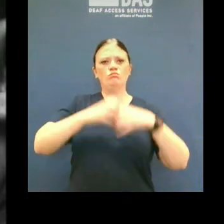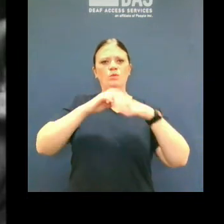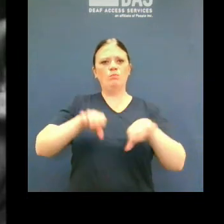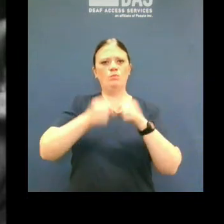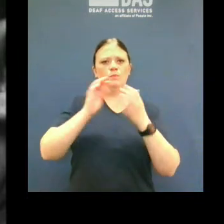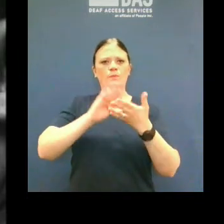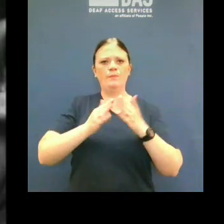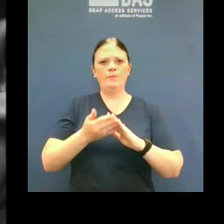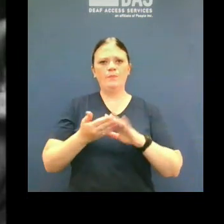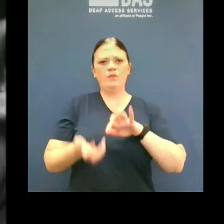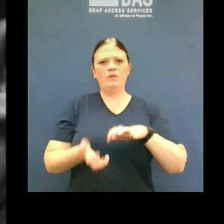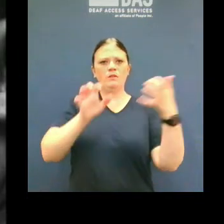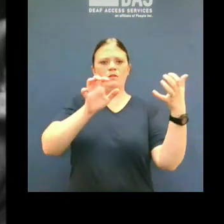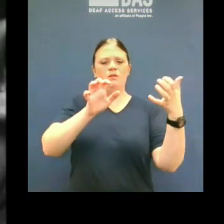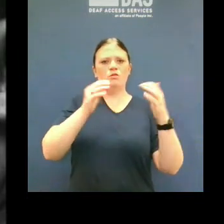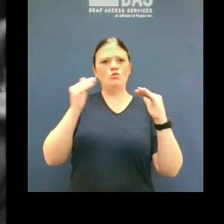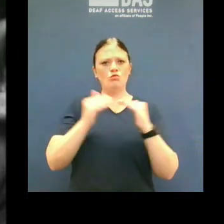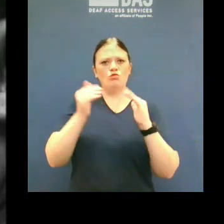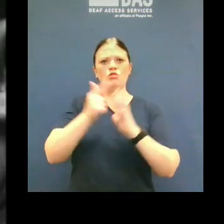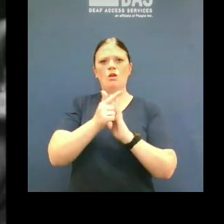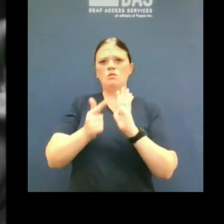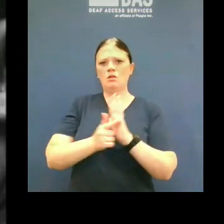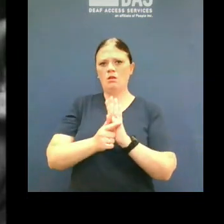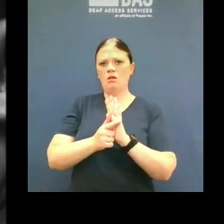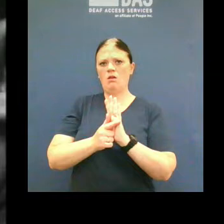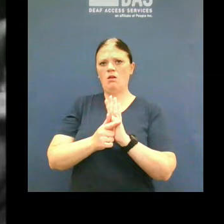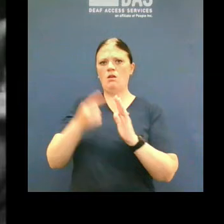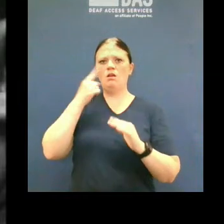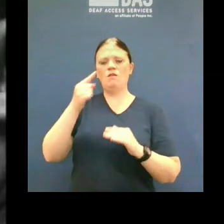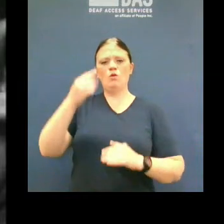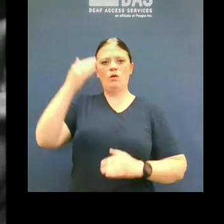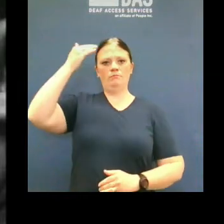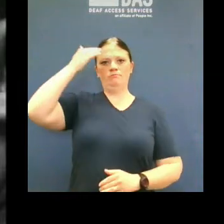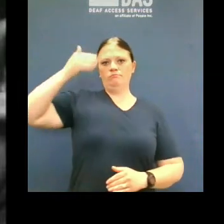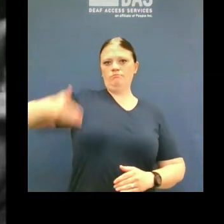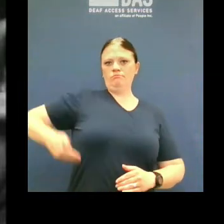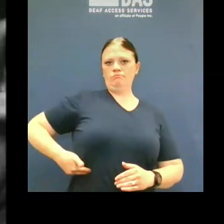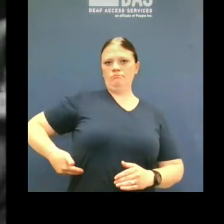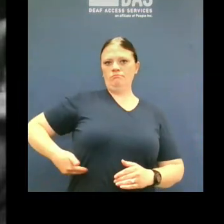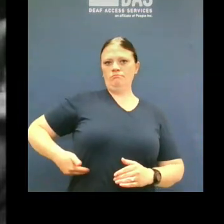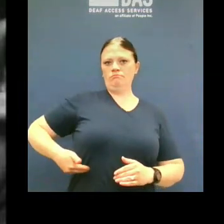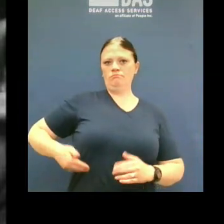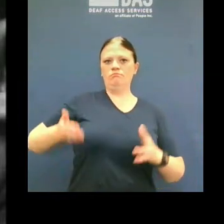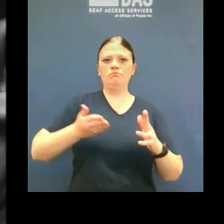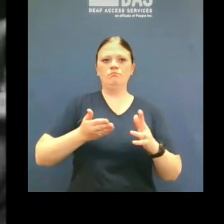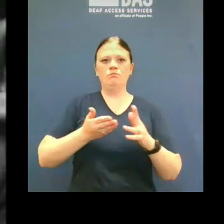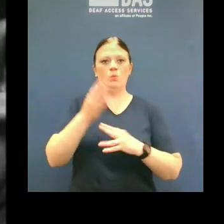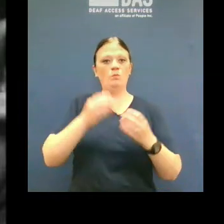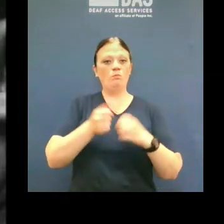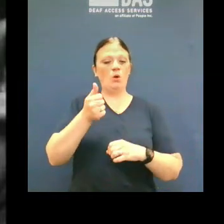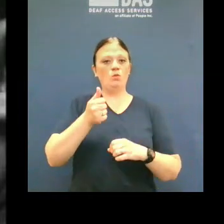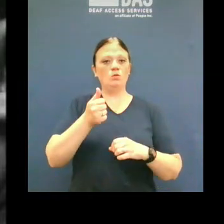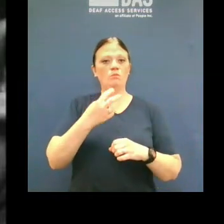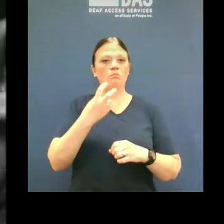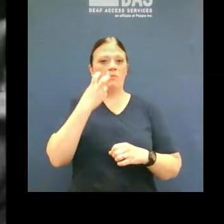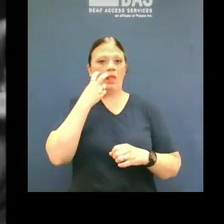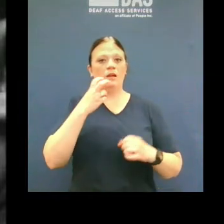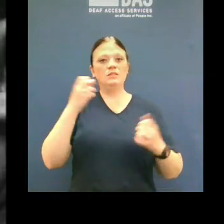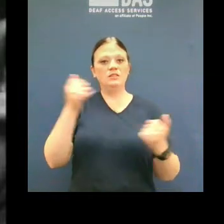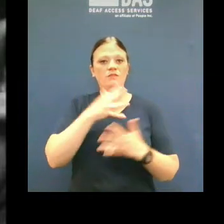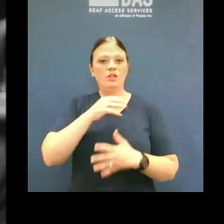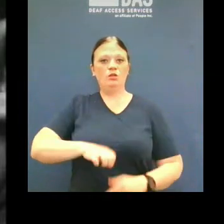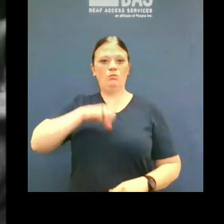to implement the just law by appealing to the conscience of the great decent majority who through blindness, fear, pride,